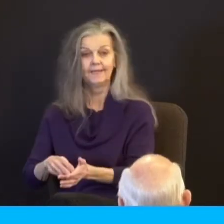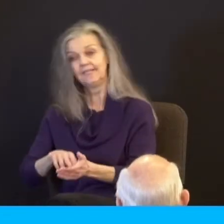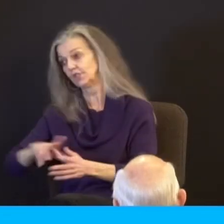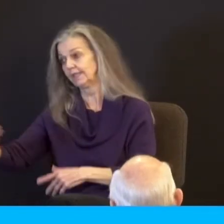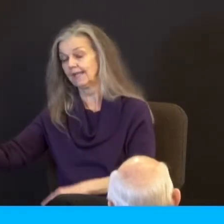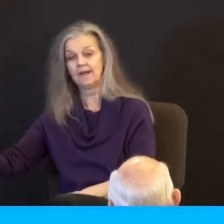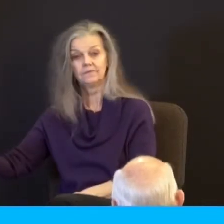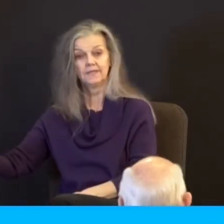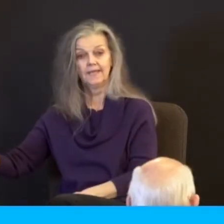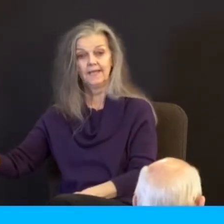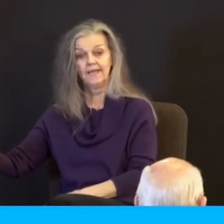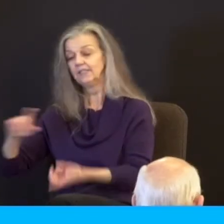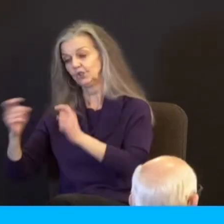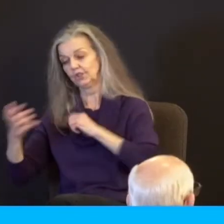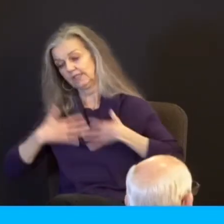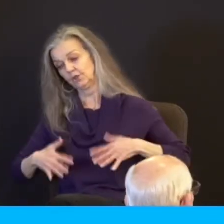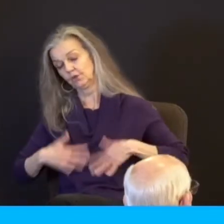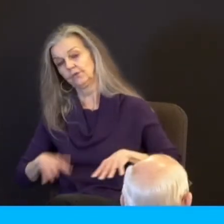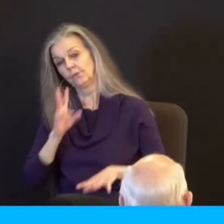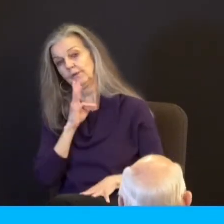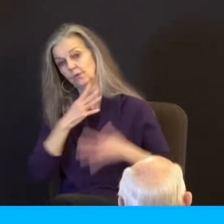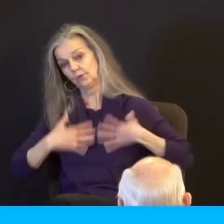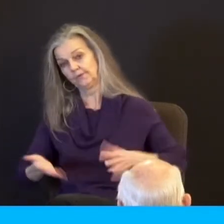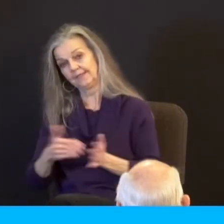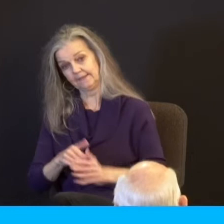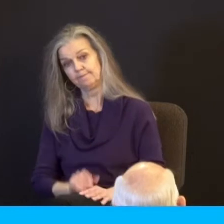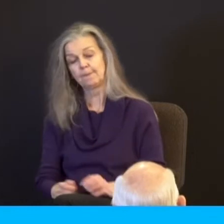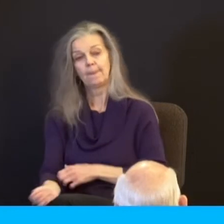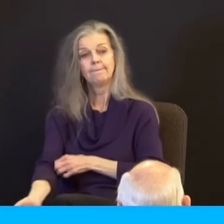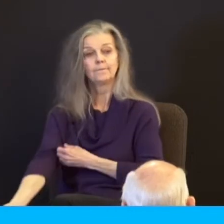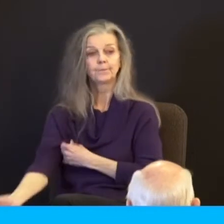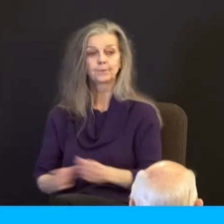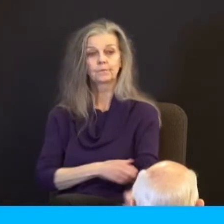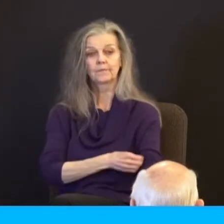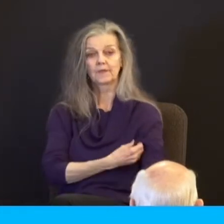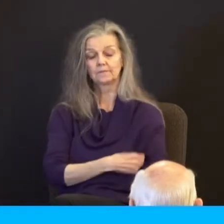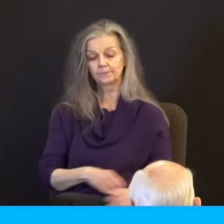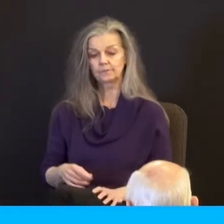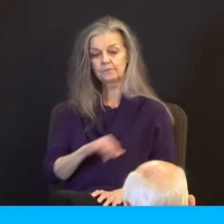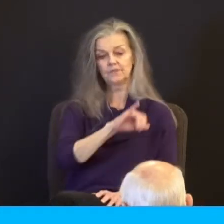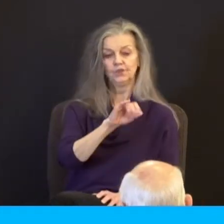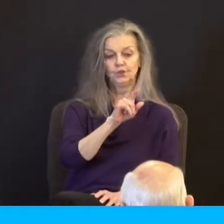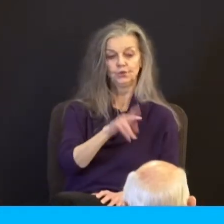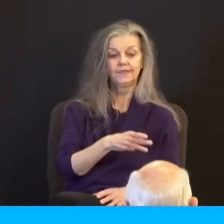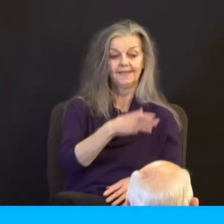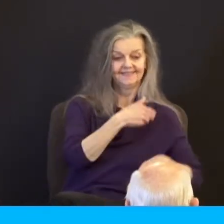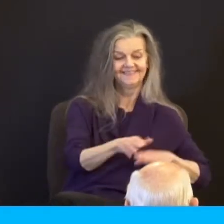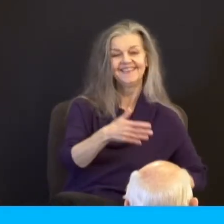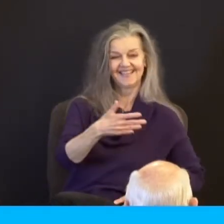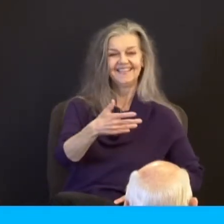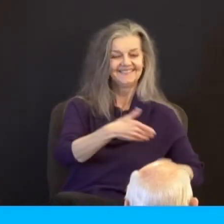away, and she laid by her veil from her, and she put on the garments of her widowhood. And Judah sent the kid by the hand of